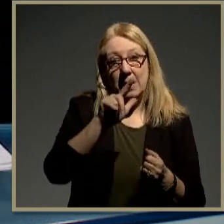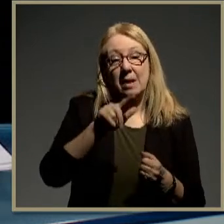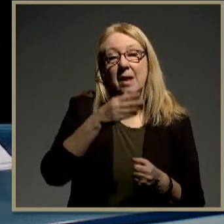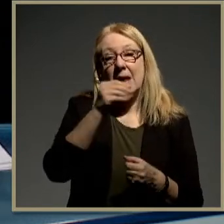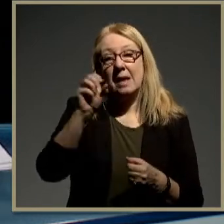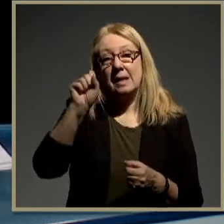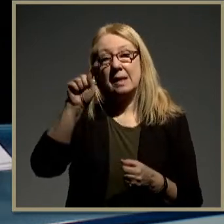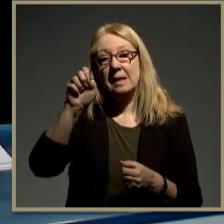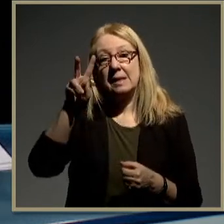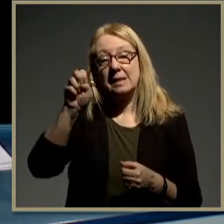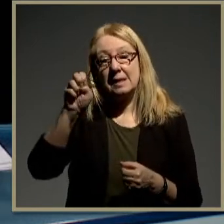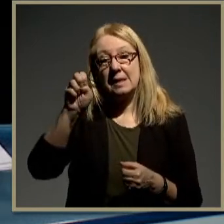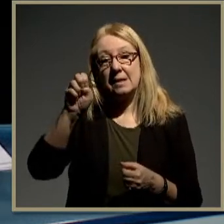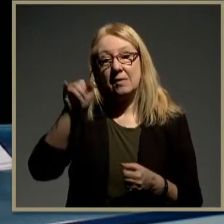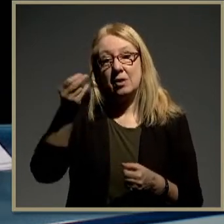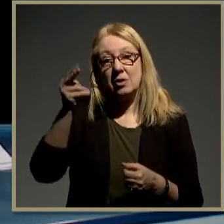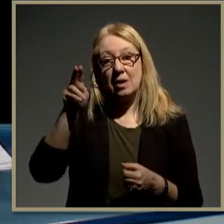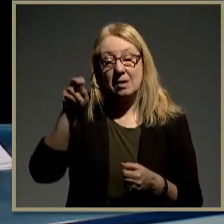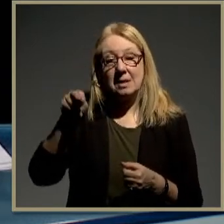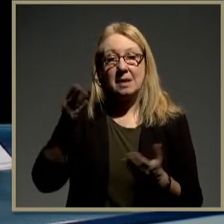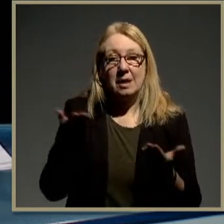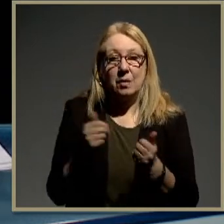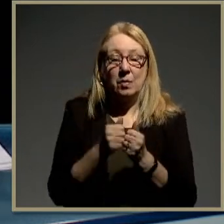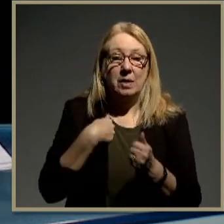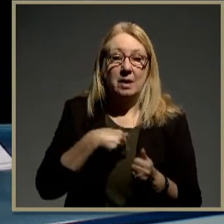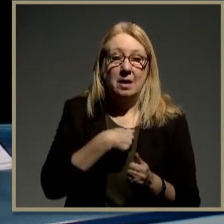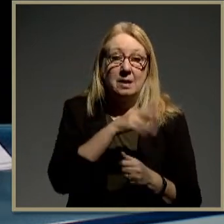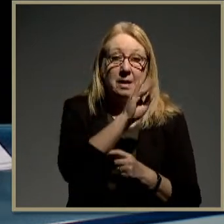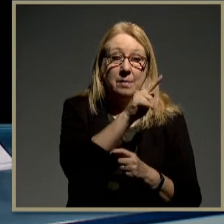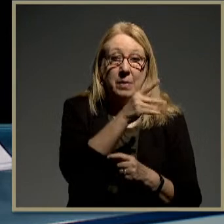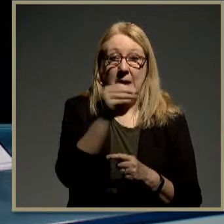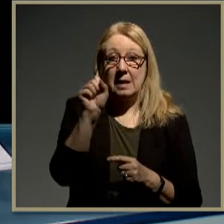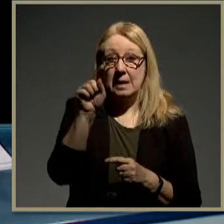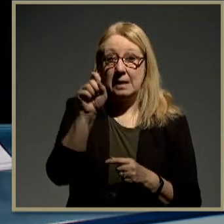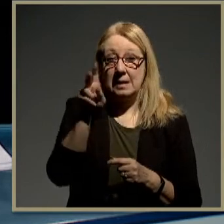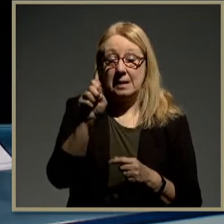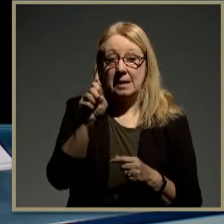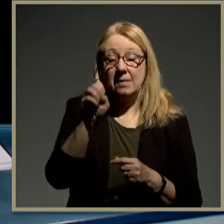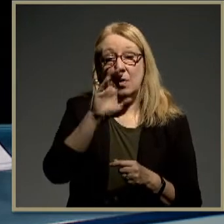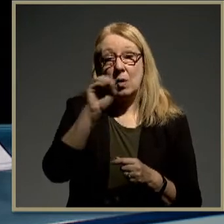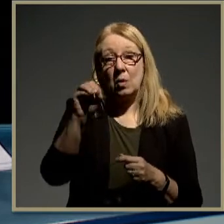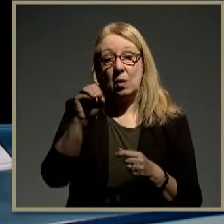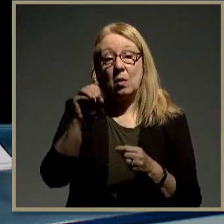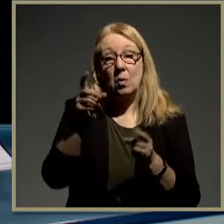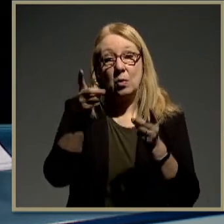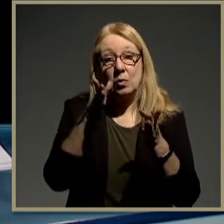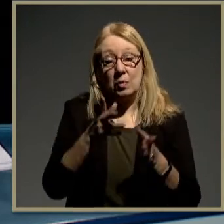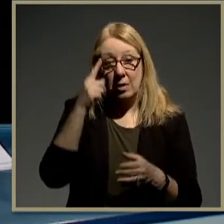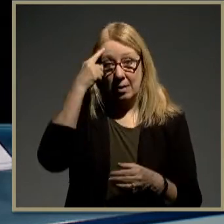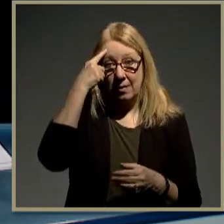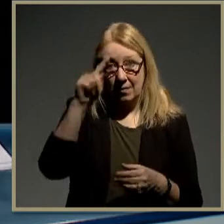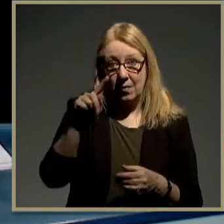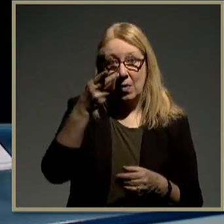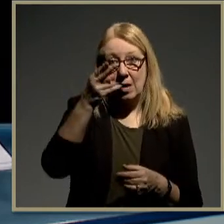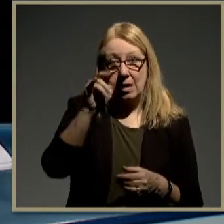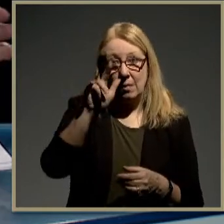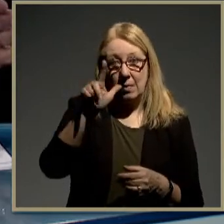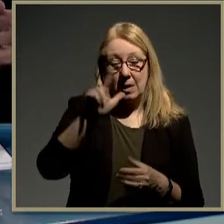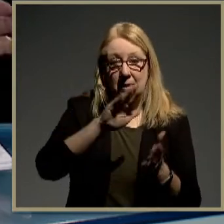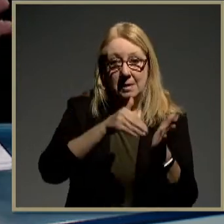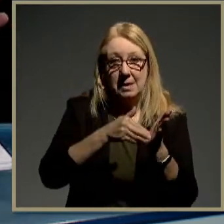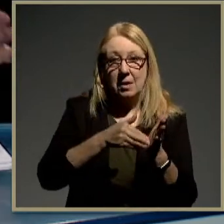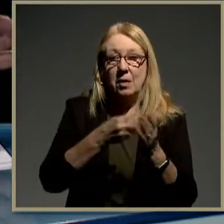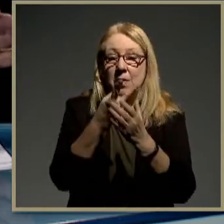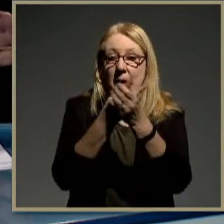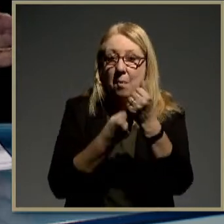Steve Johnson with us here this evening. Bill and Steve are the co-executive directors for the Hybl Center. They have